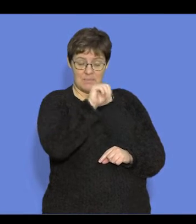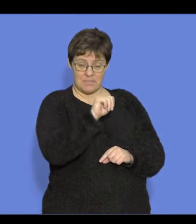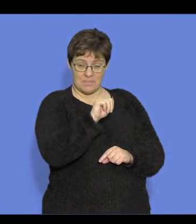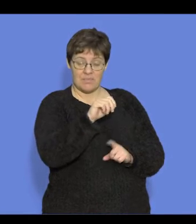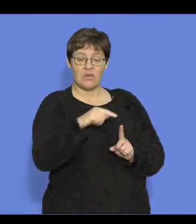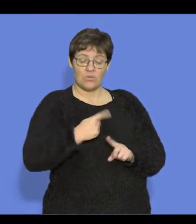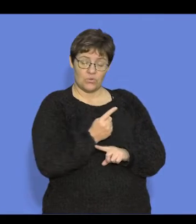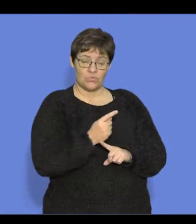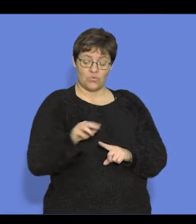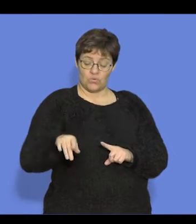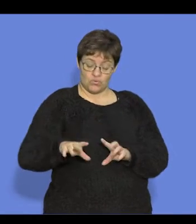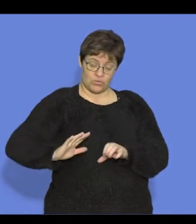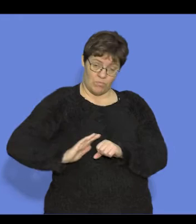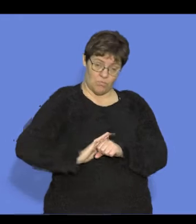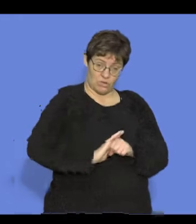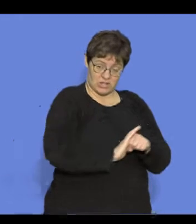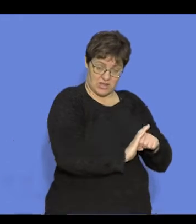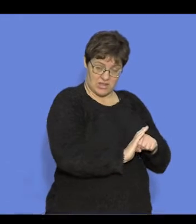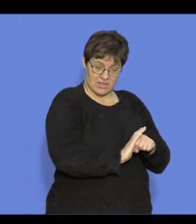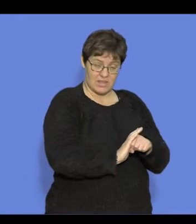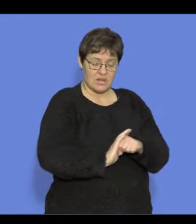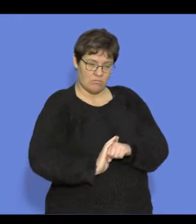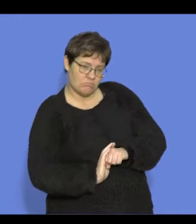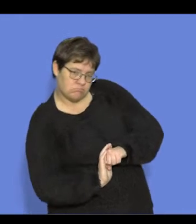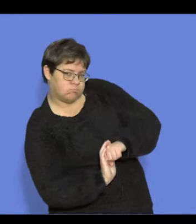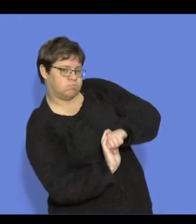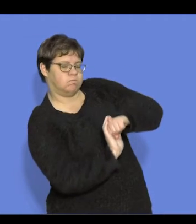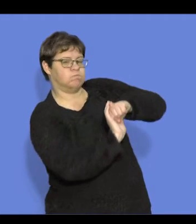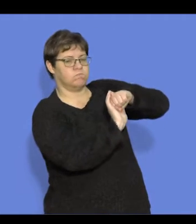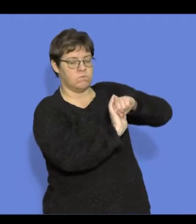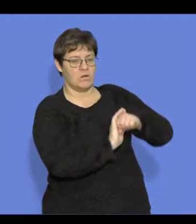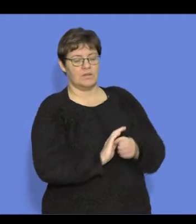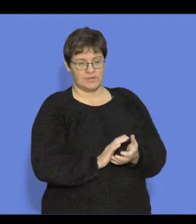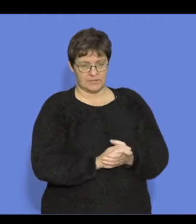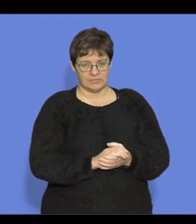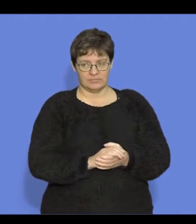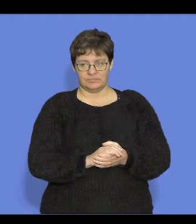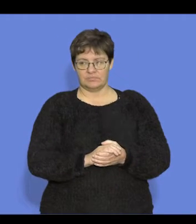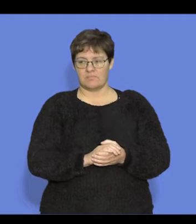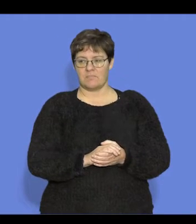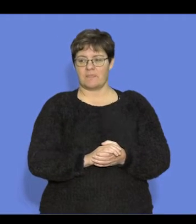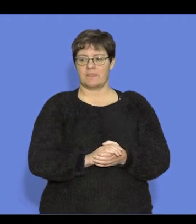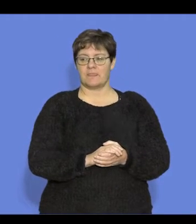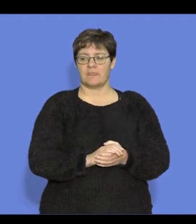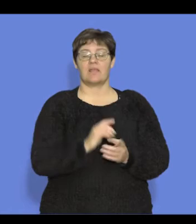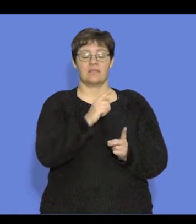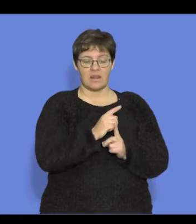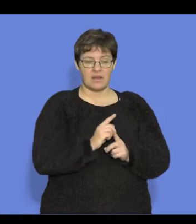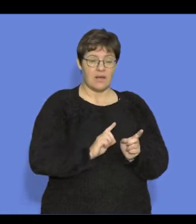pressure, and it's pushed up by root pressure. Then, as it moves